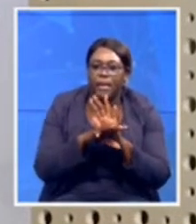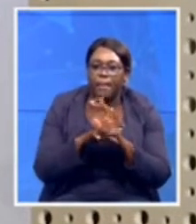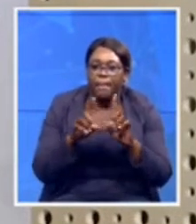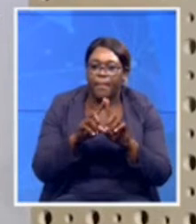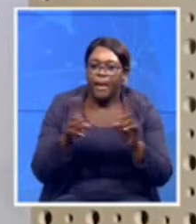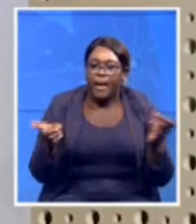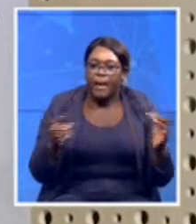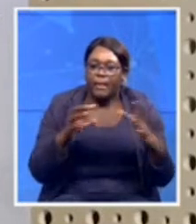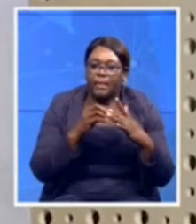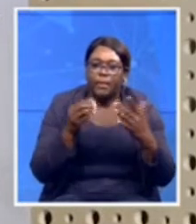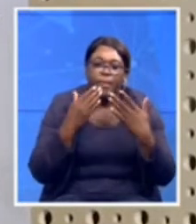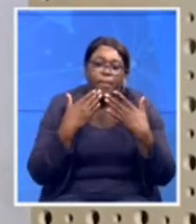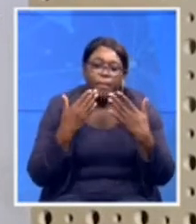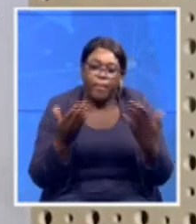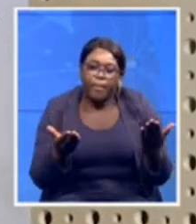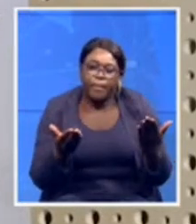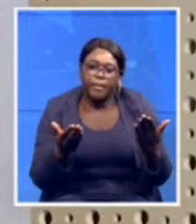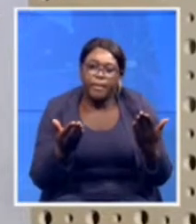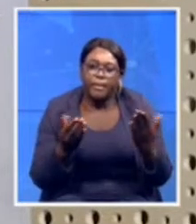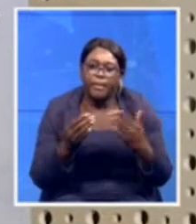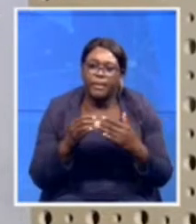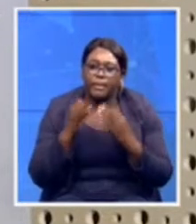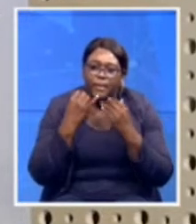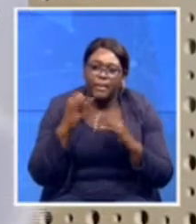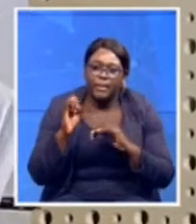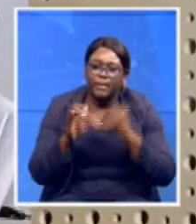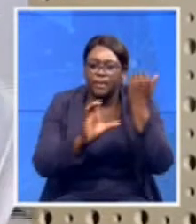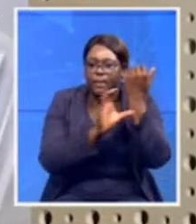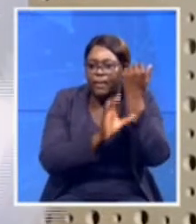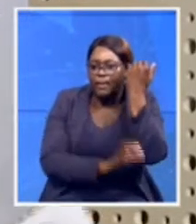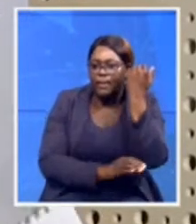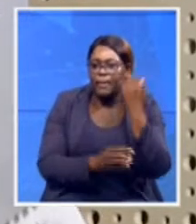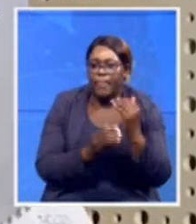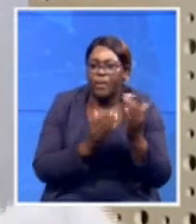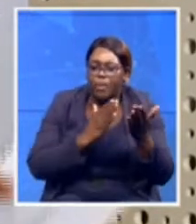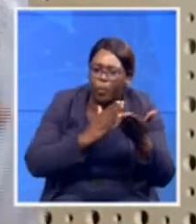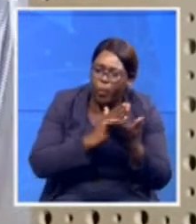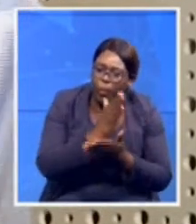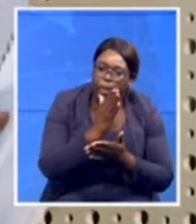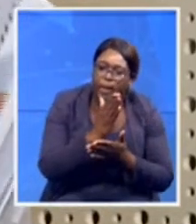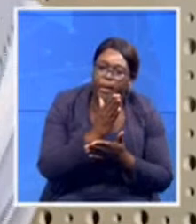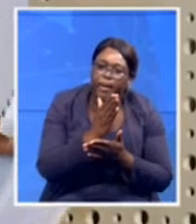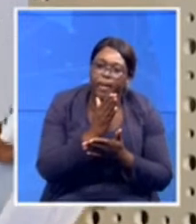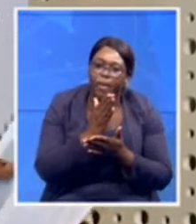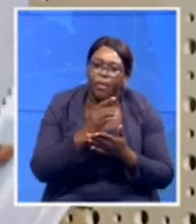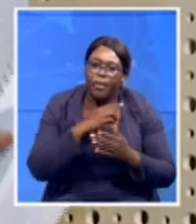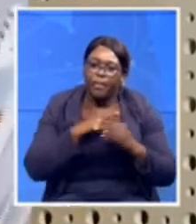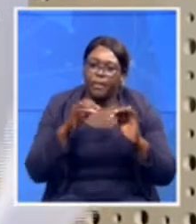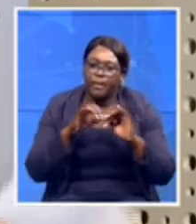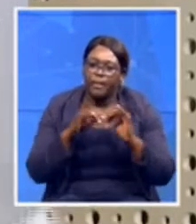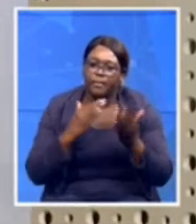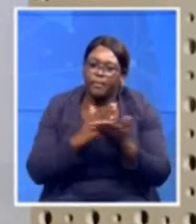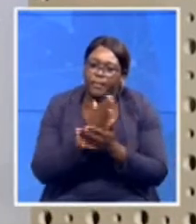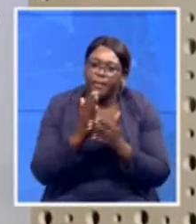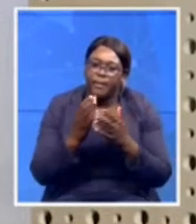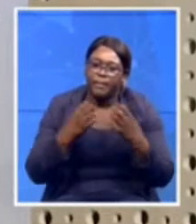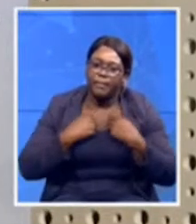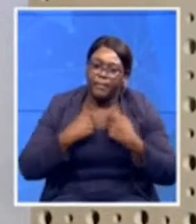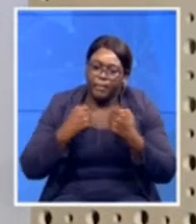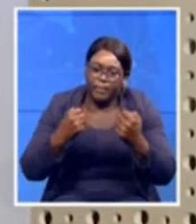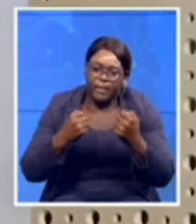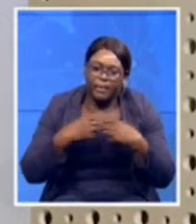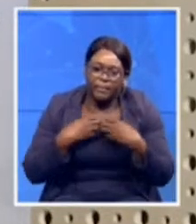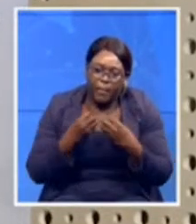right of people, freedom for speech. But now the Act is here. It provides us with the parameters on which we can